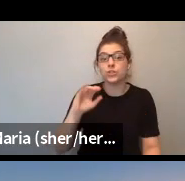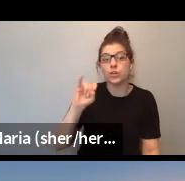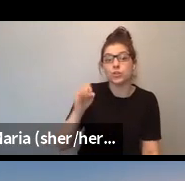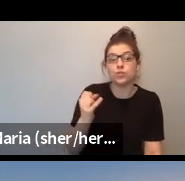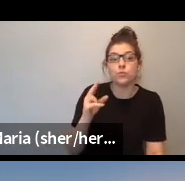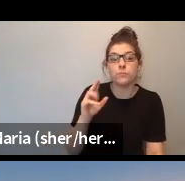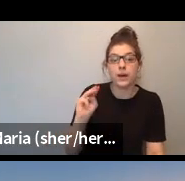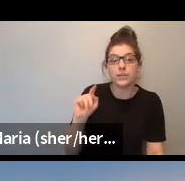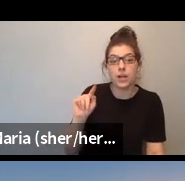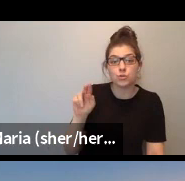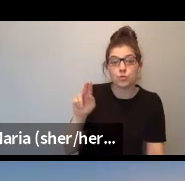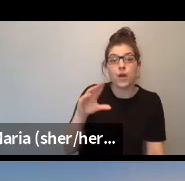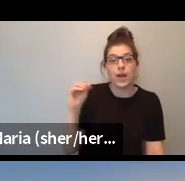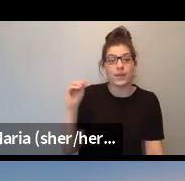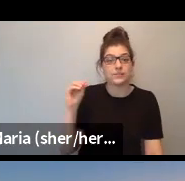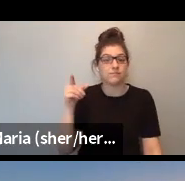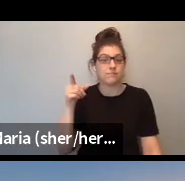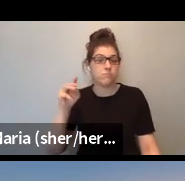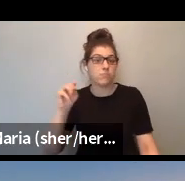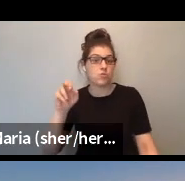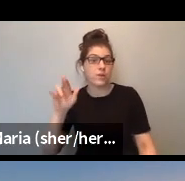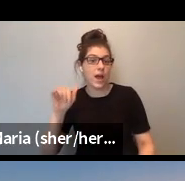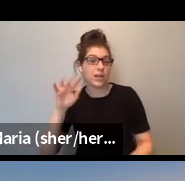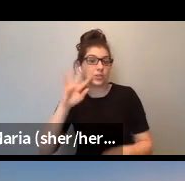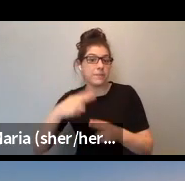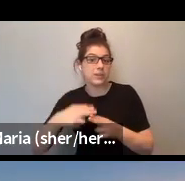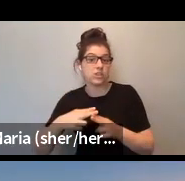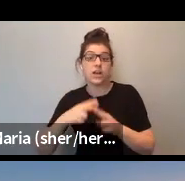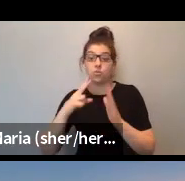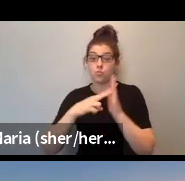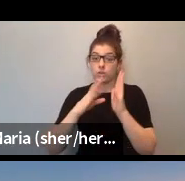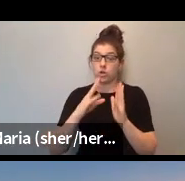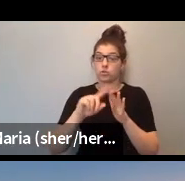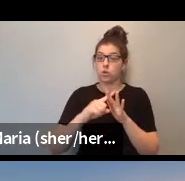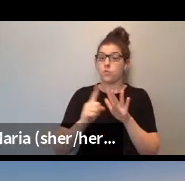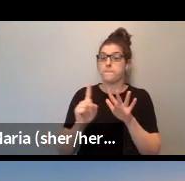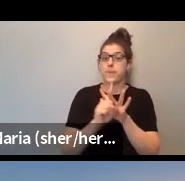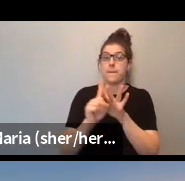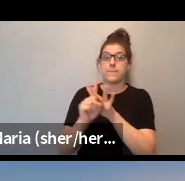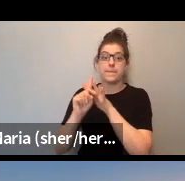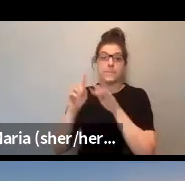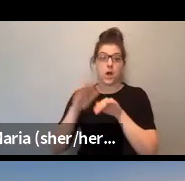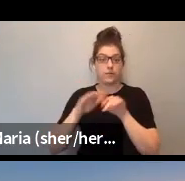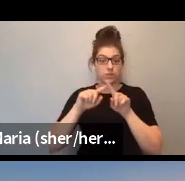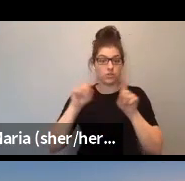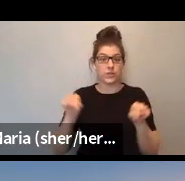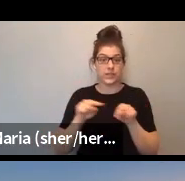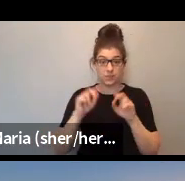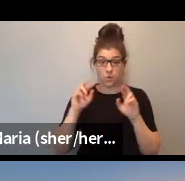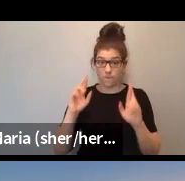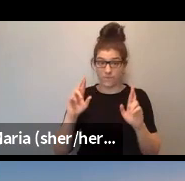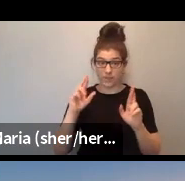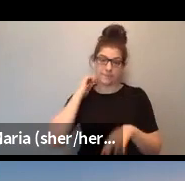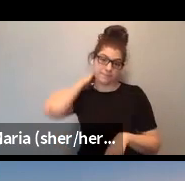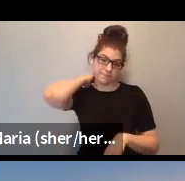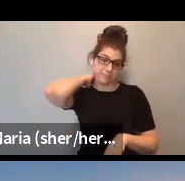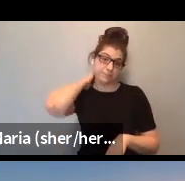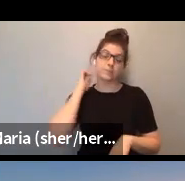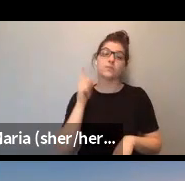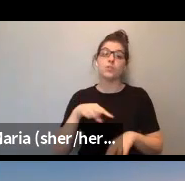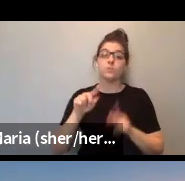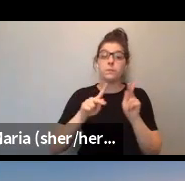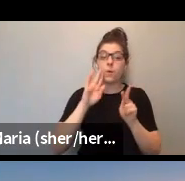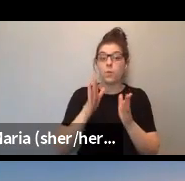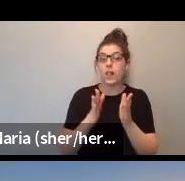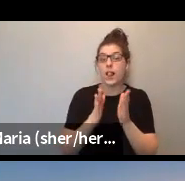mentioned. And those readers have started to pop up on our screens, hopefully. And they're folks who I'm going to ask